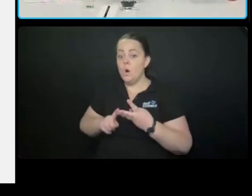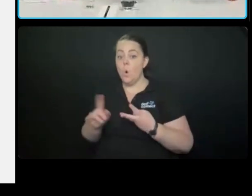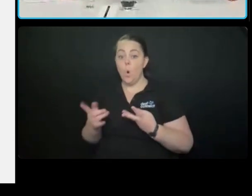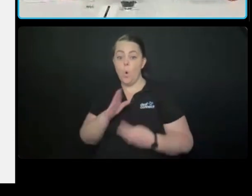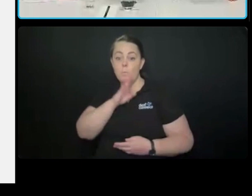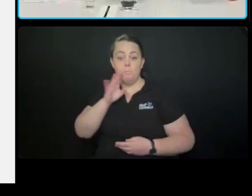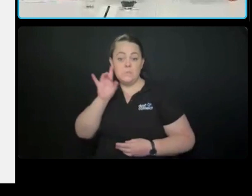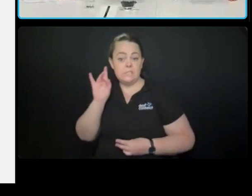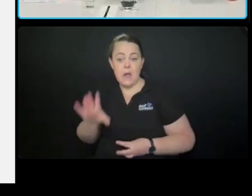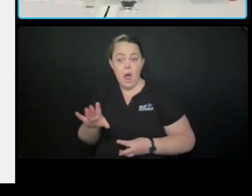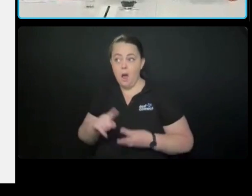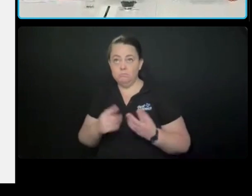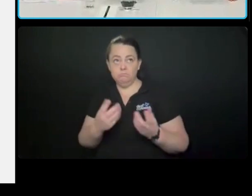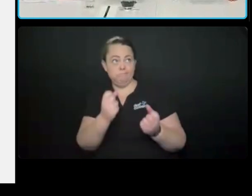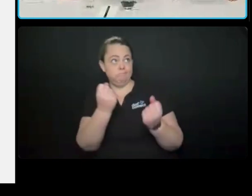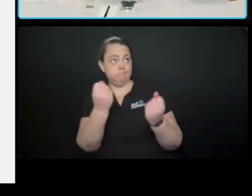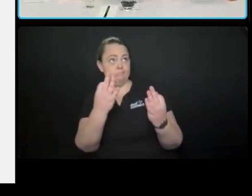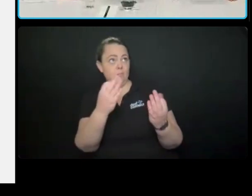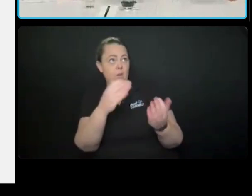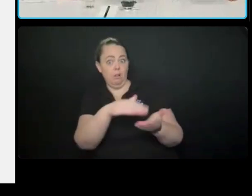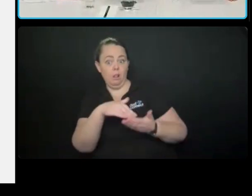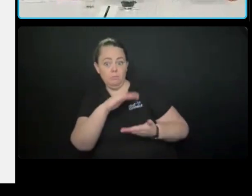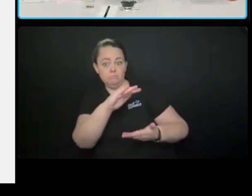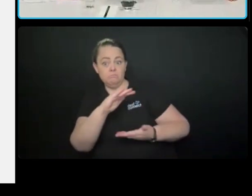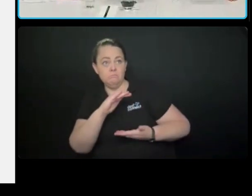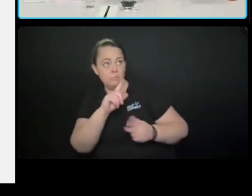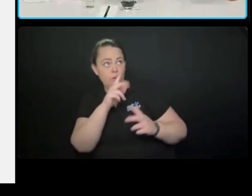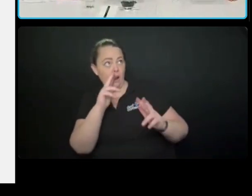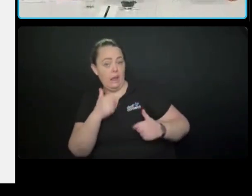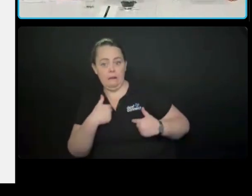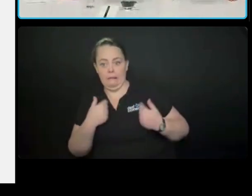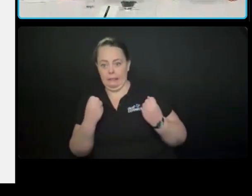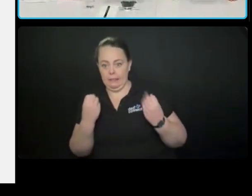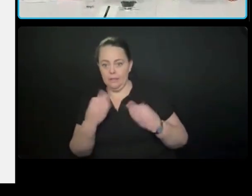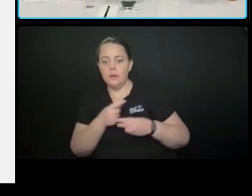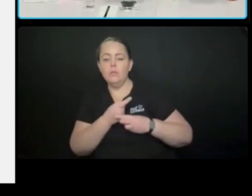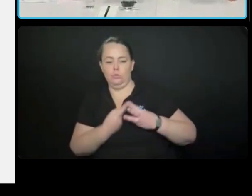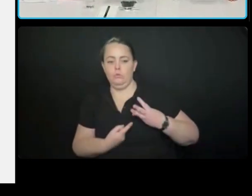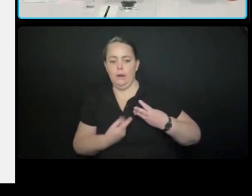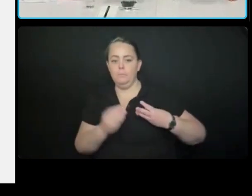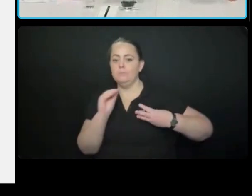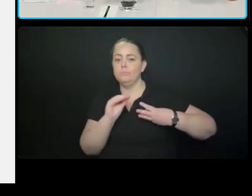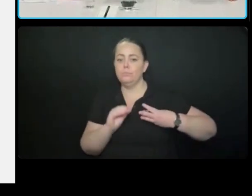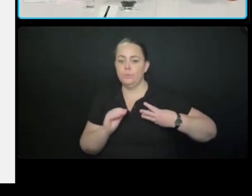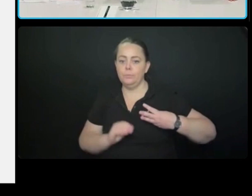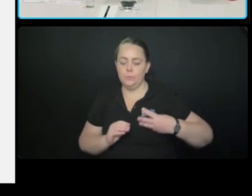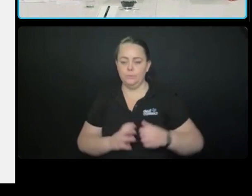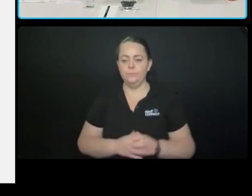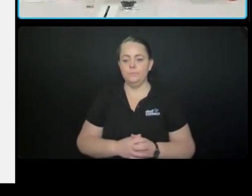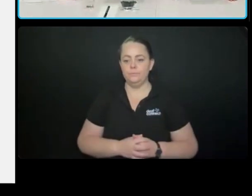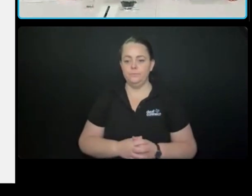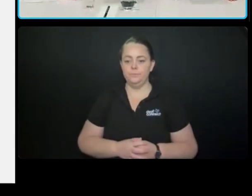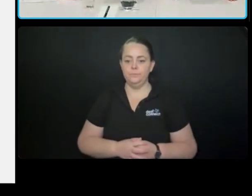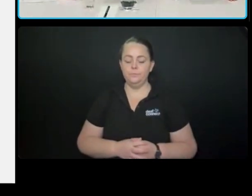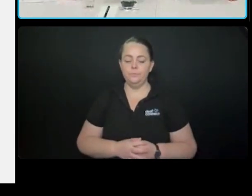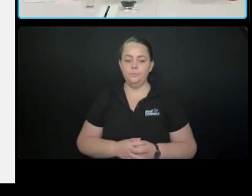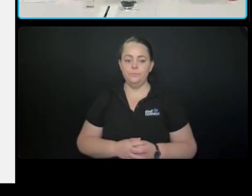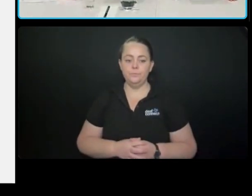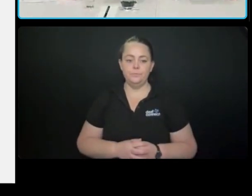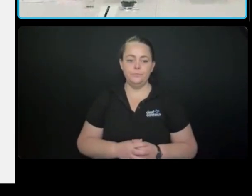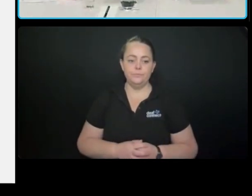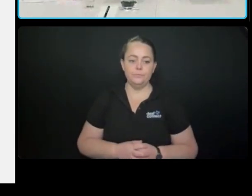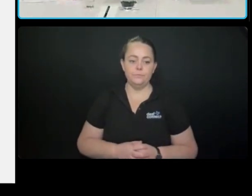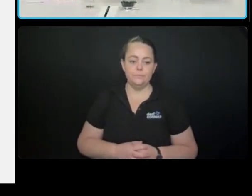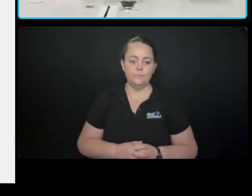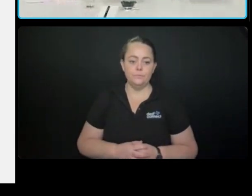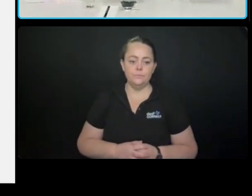in a really similar pattern to what you currently do for pressure injuries quality indicators. And the other fields are